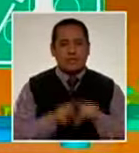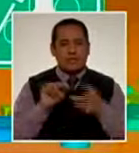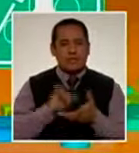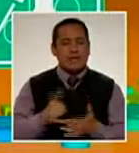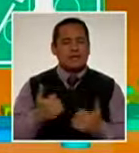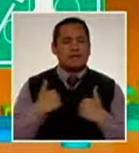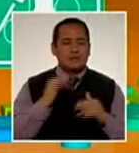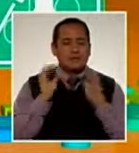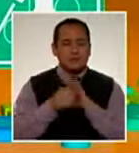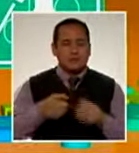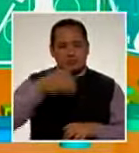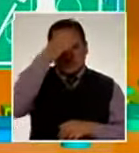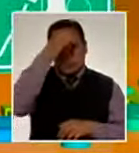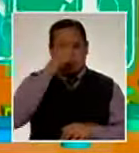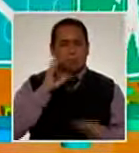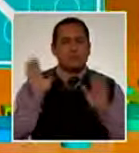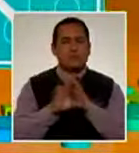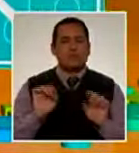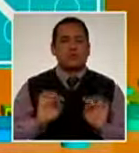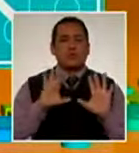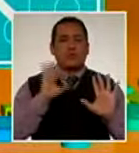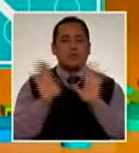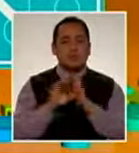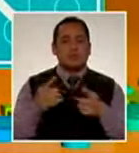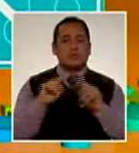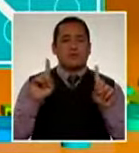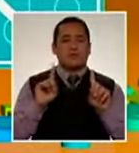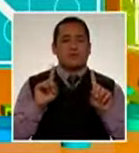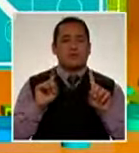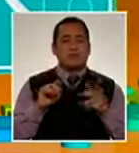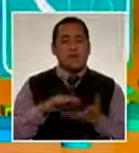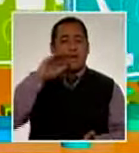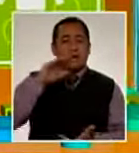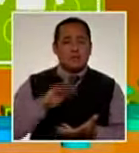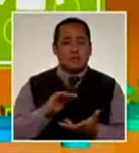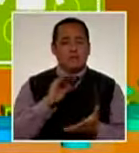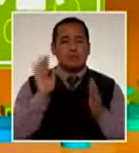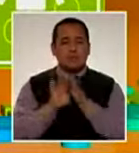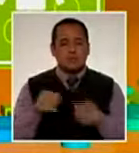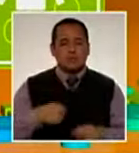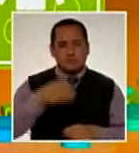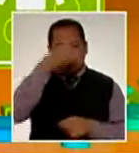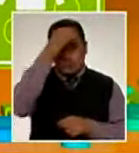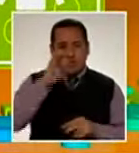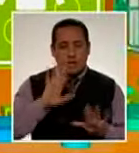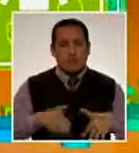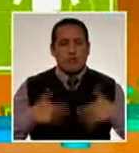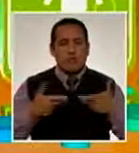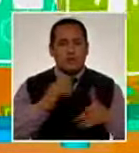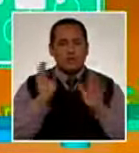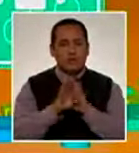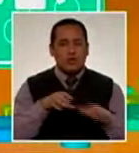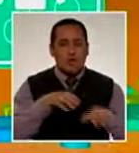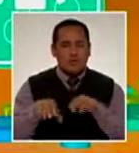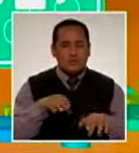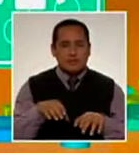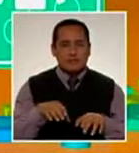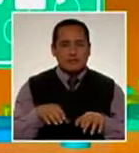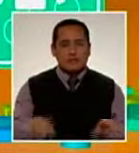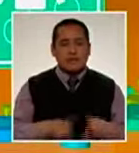that they may be different or diminished, but they can make